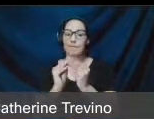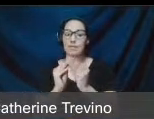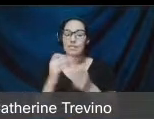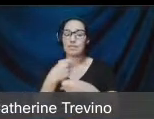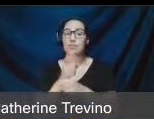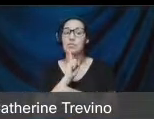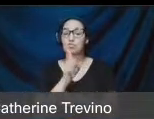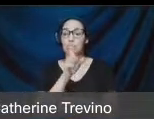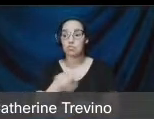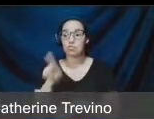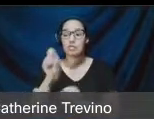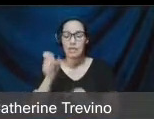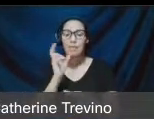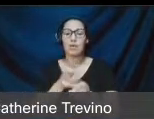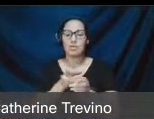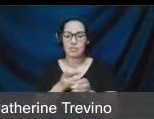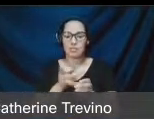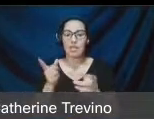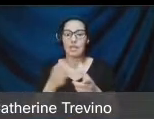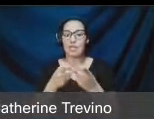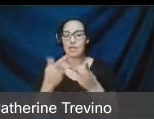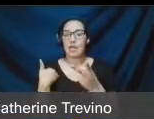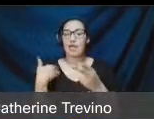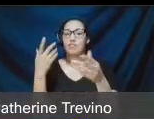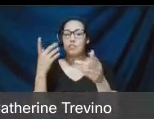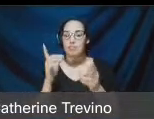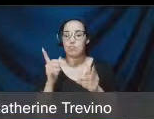able to participate and have the necessary access.